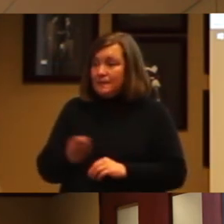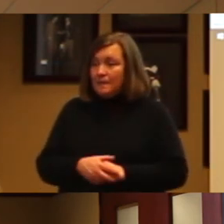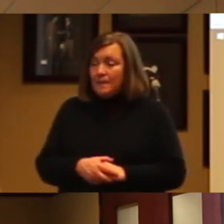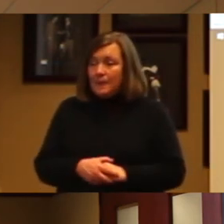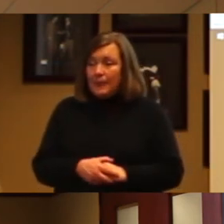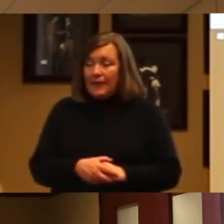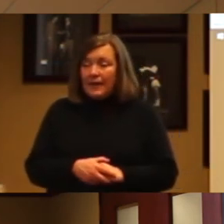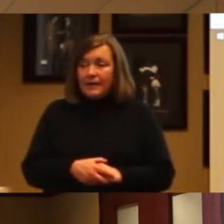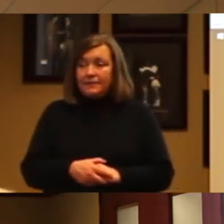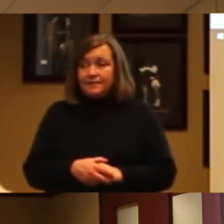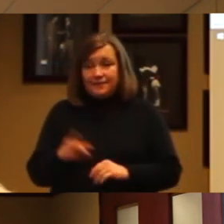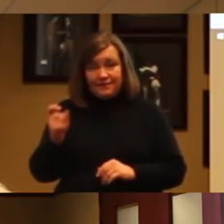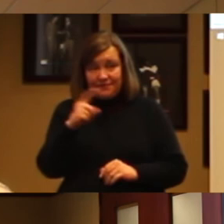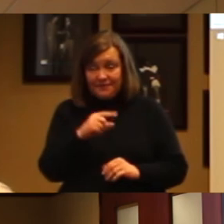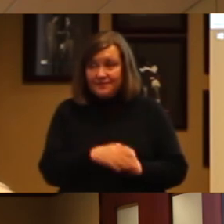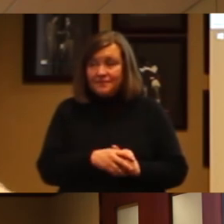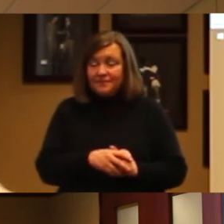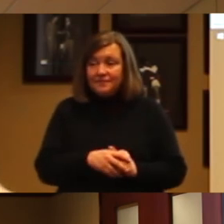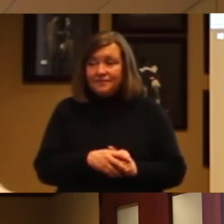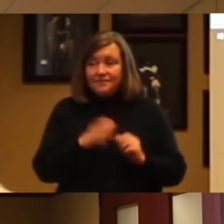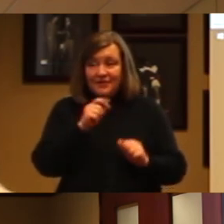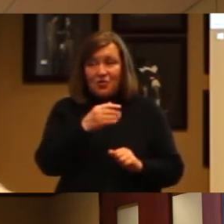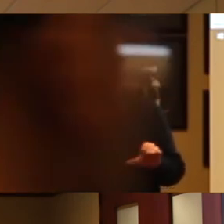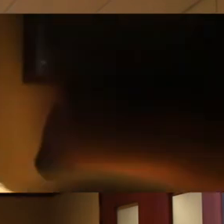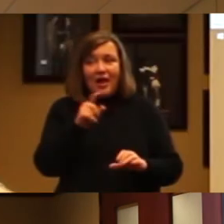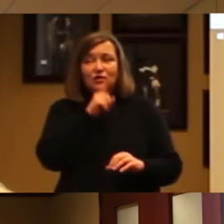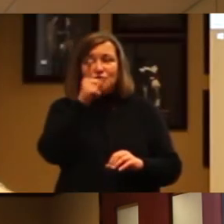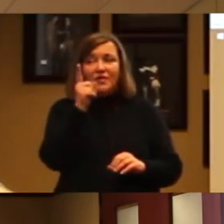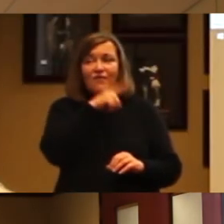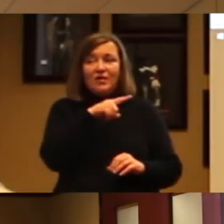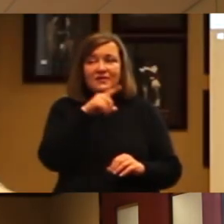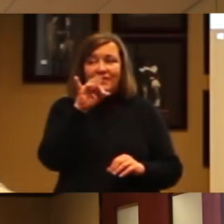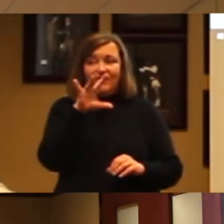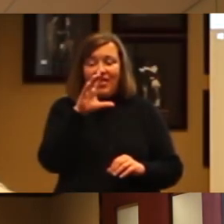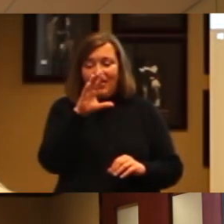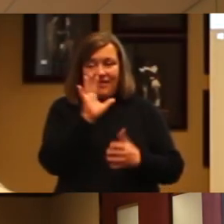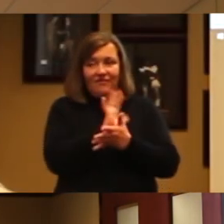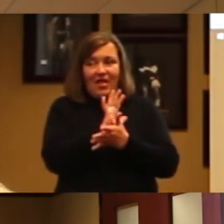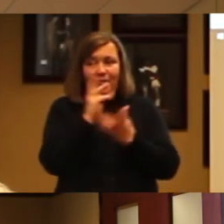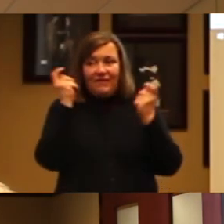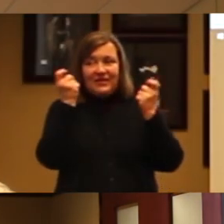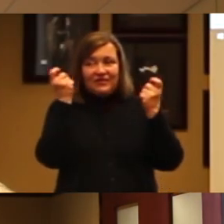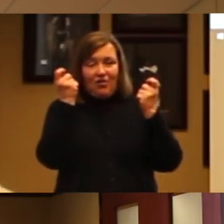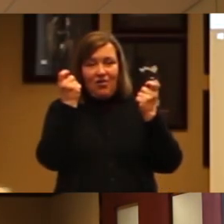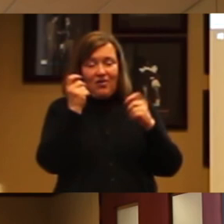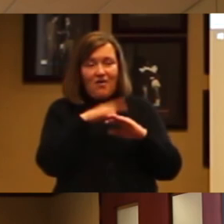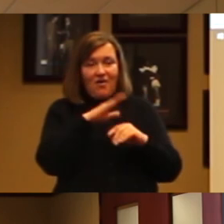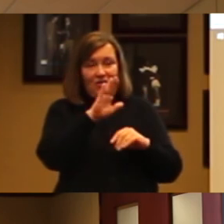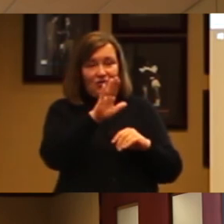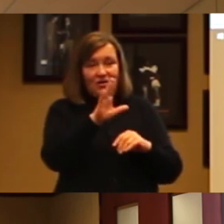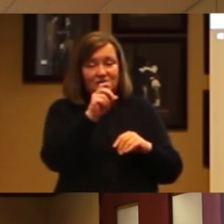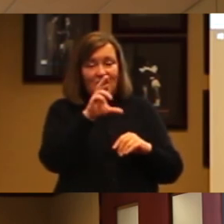Other questions? Yes. Did you do a true false film festival on your documentary sometime?